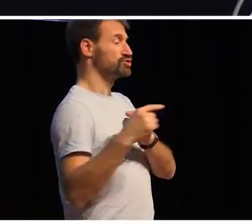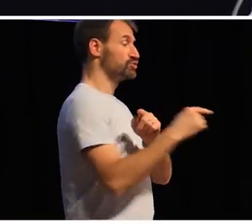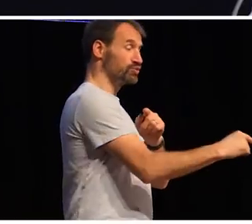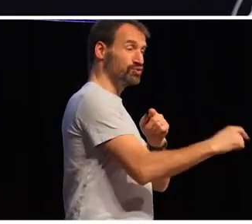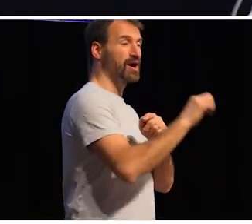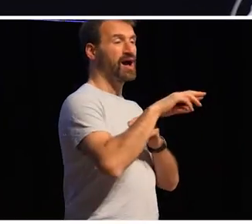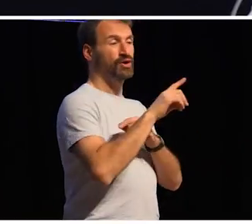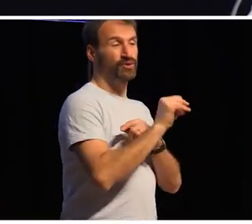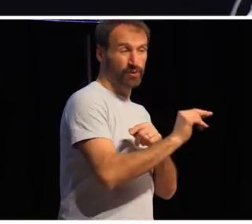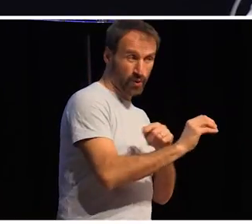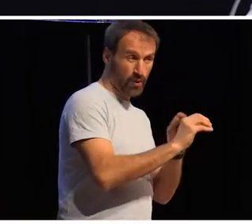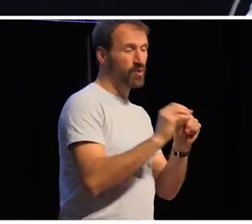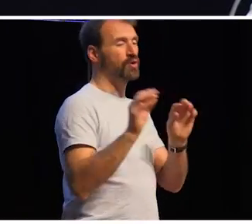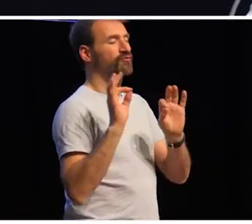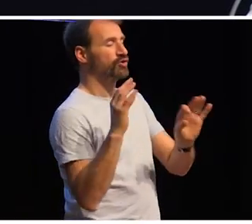this.